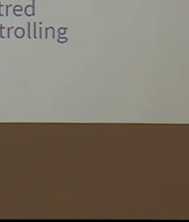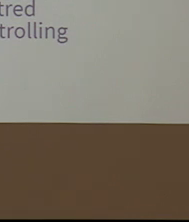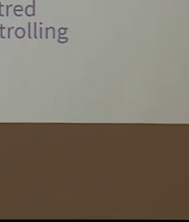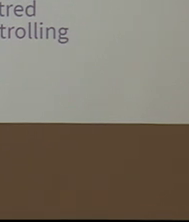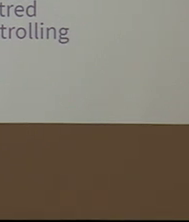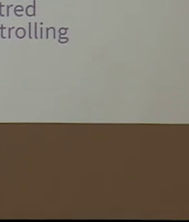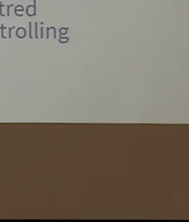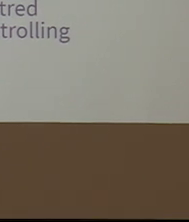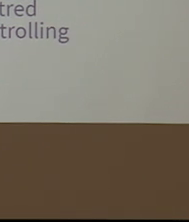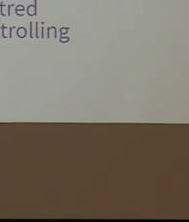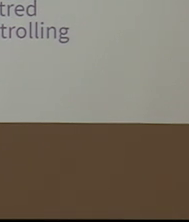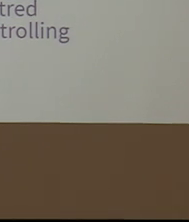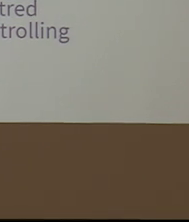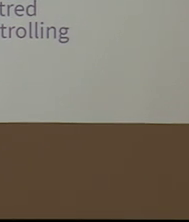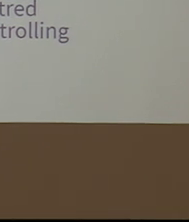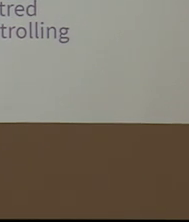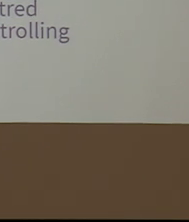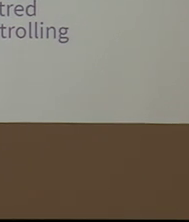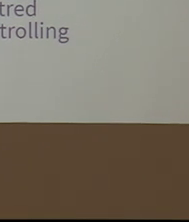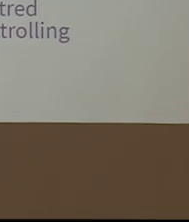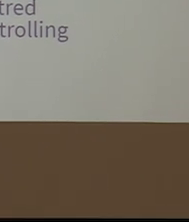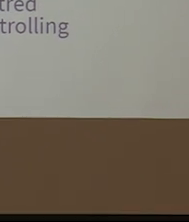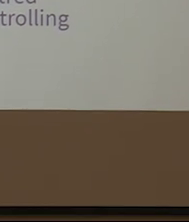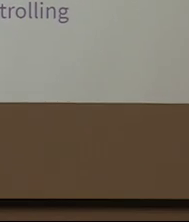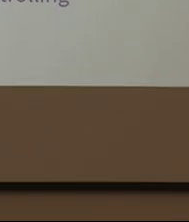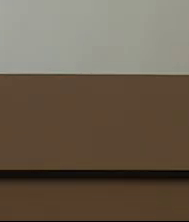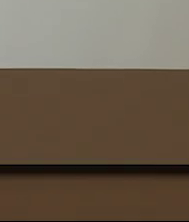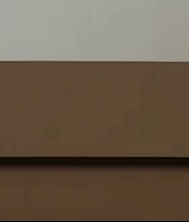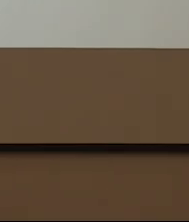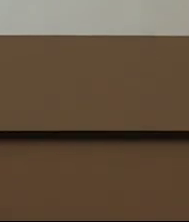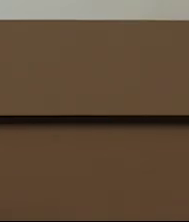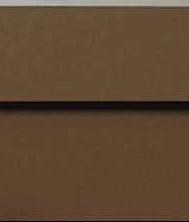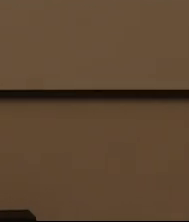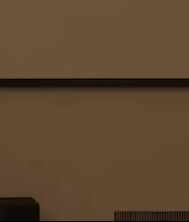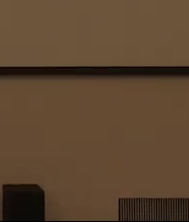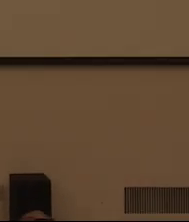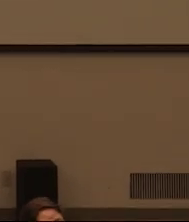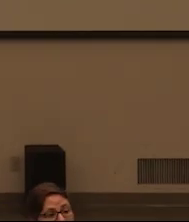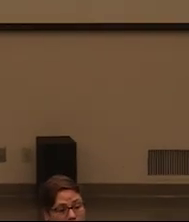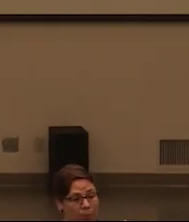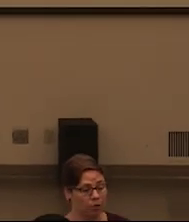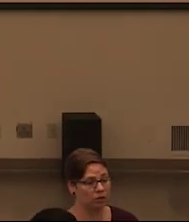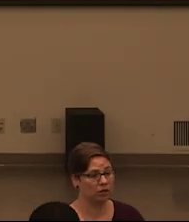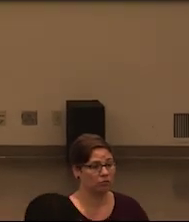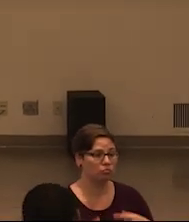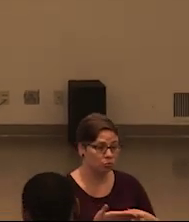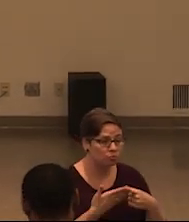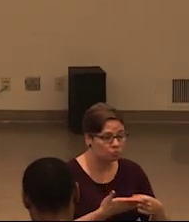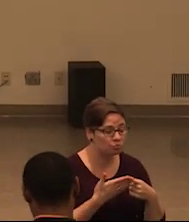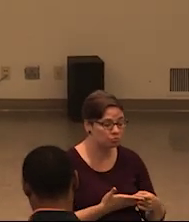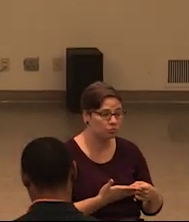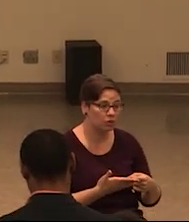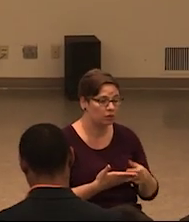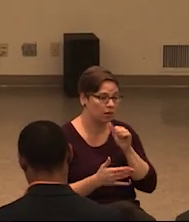So I invite you to talk to your neighbors, and this time, if you want to turn in your seat, talk to someone different that you didn't talk to last